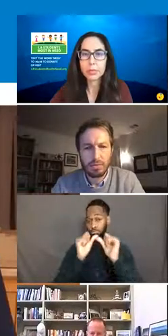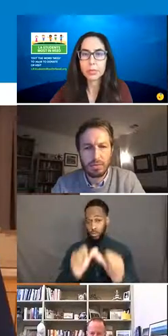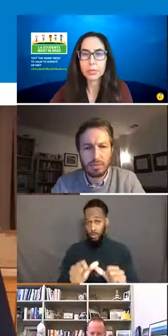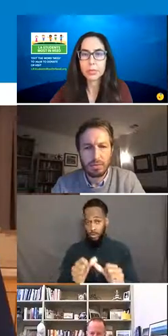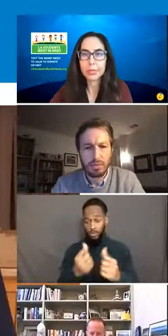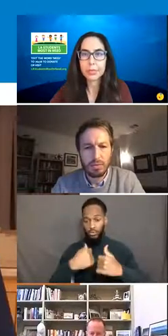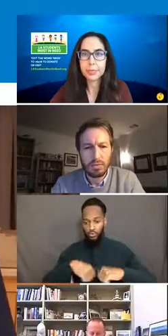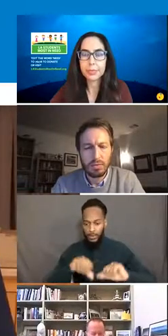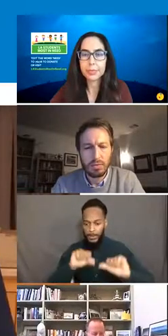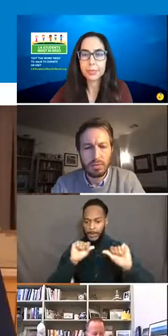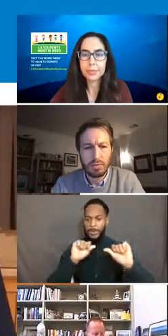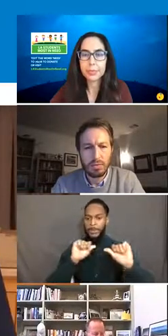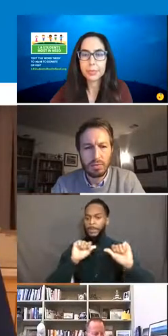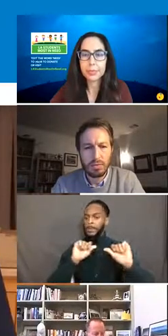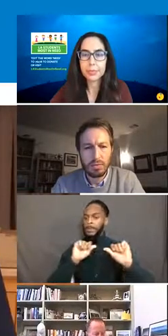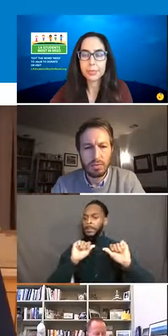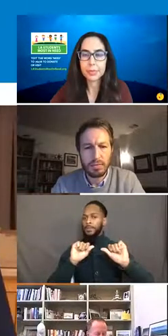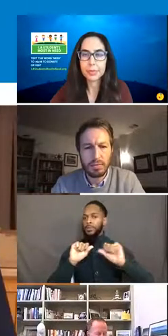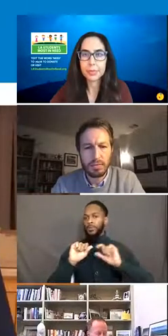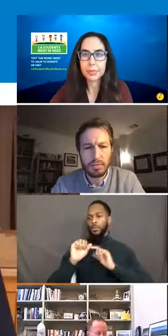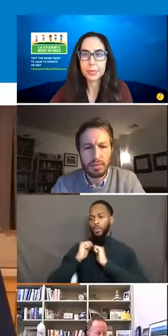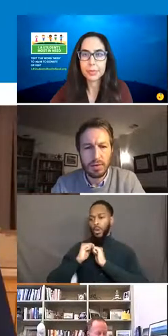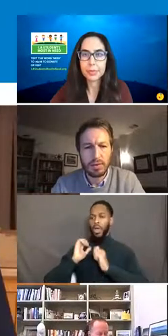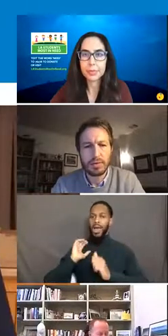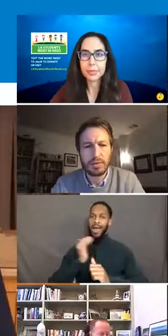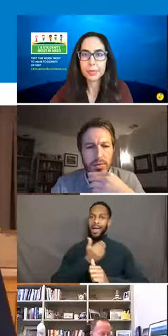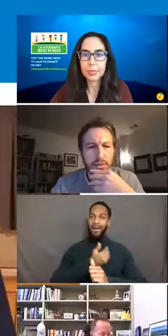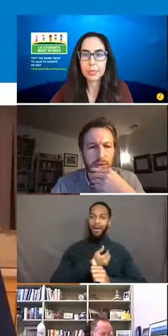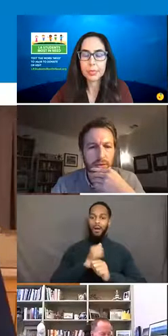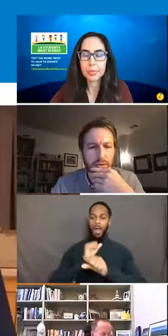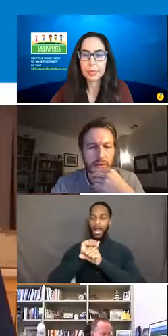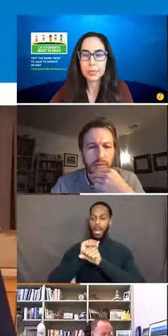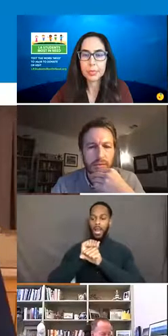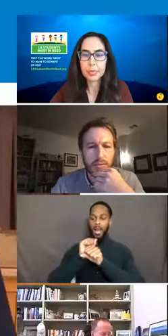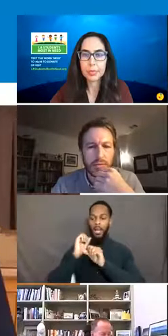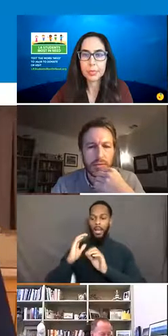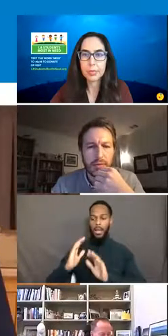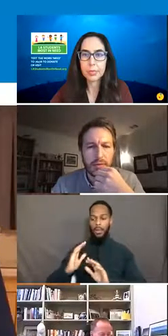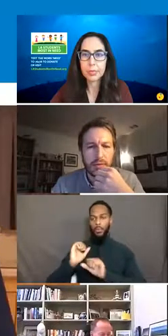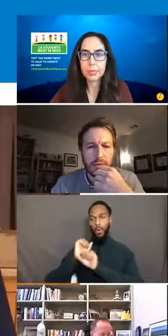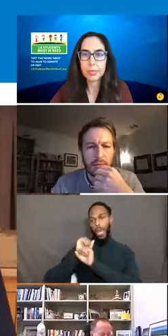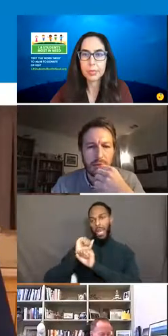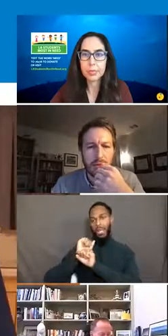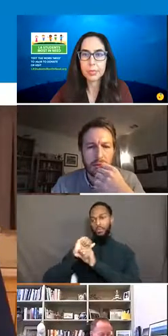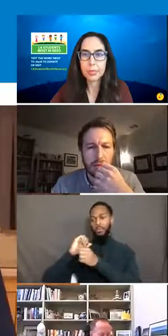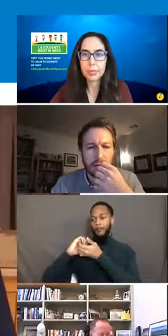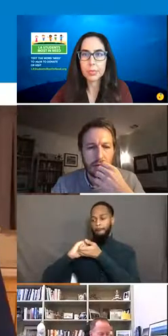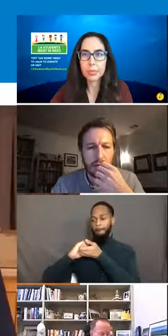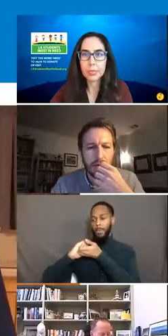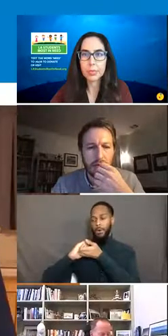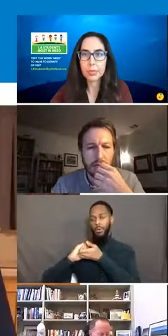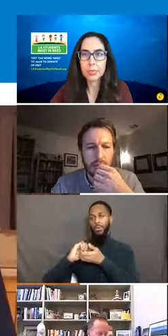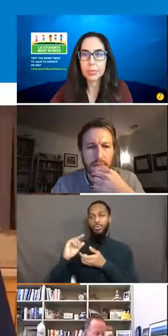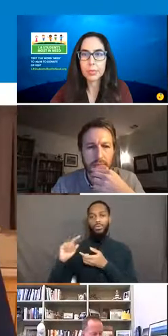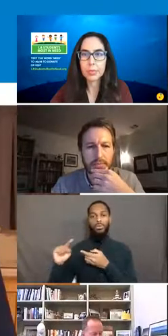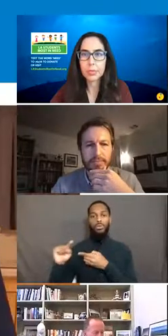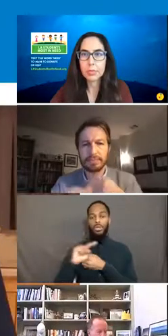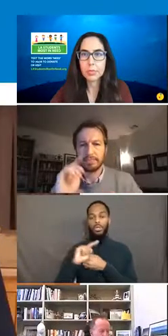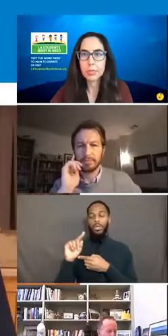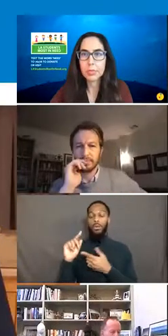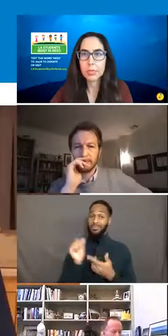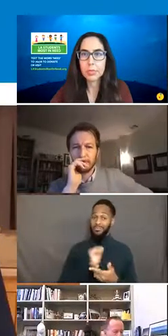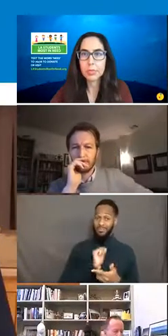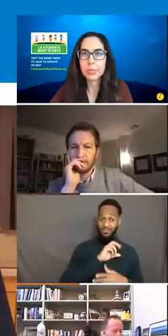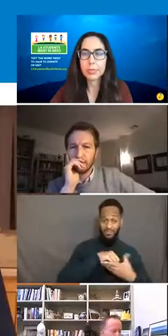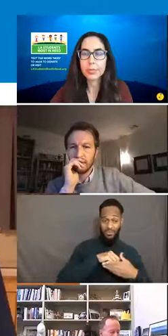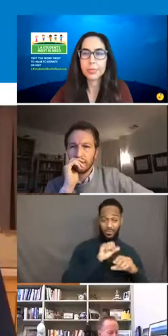faith with our labor partners. And I can say as someone who's close to that work that we have much more in